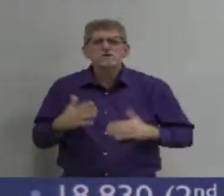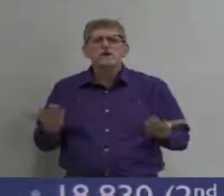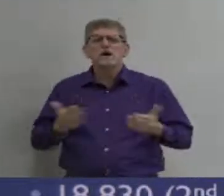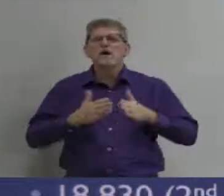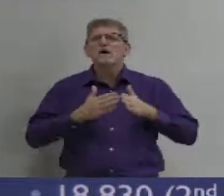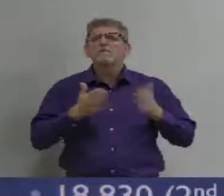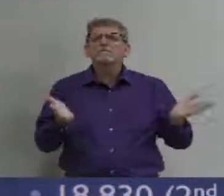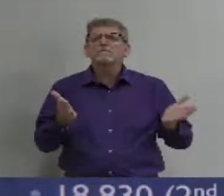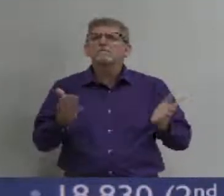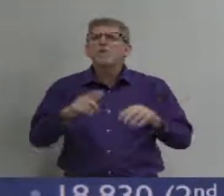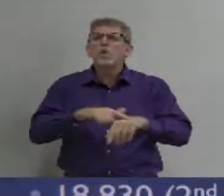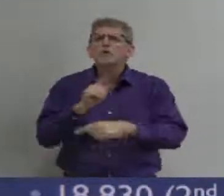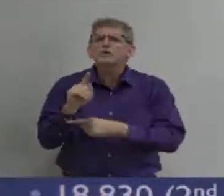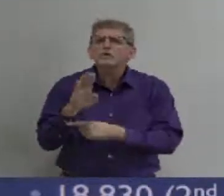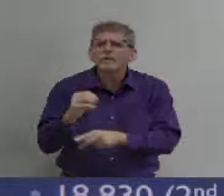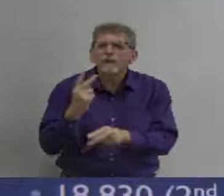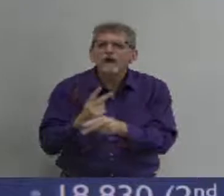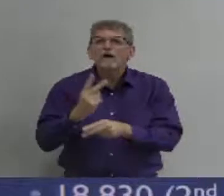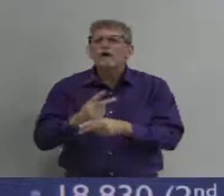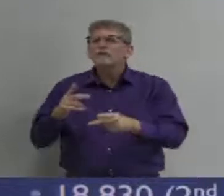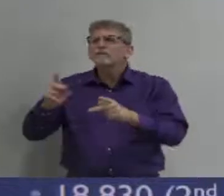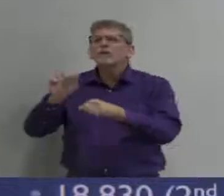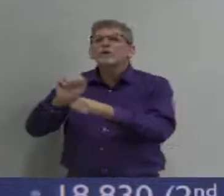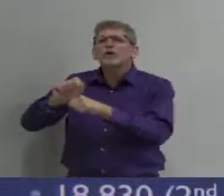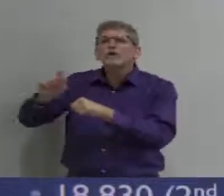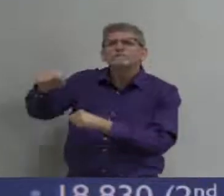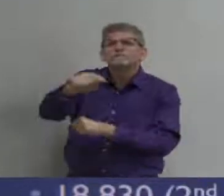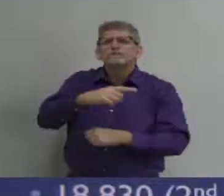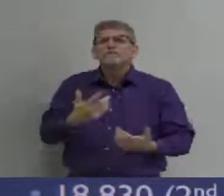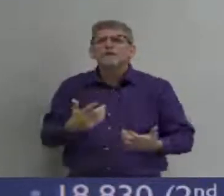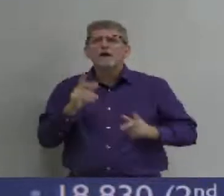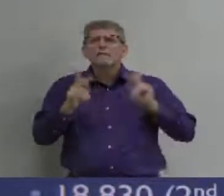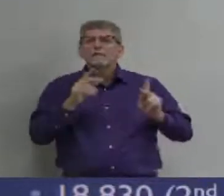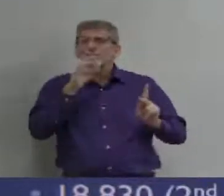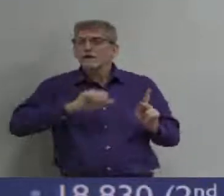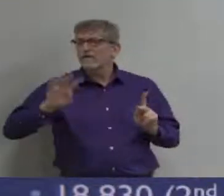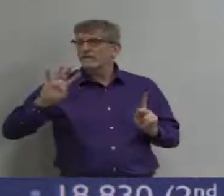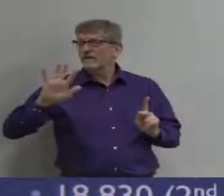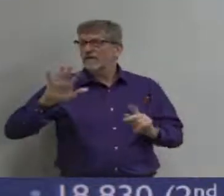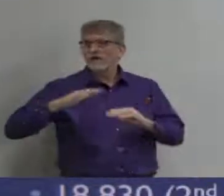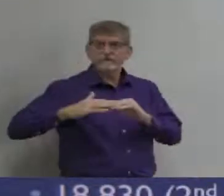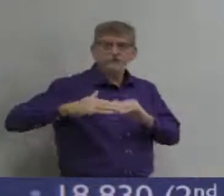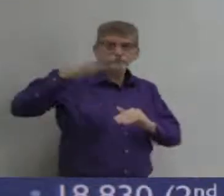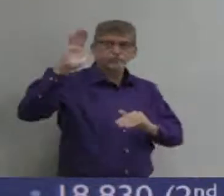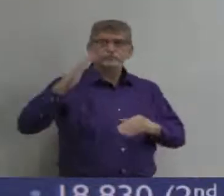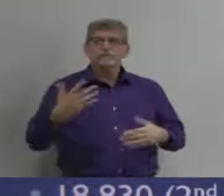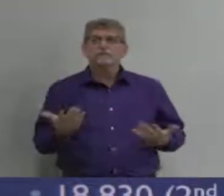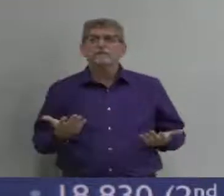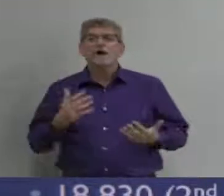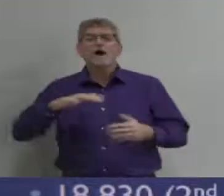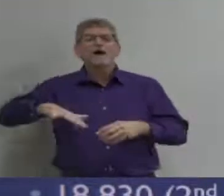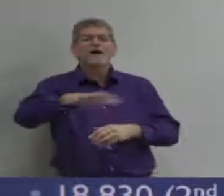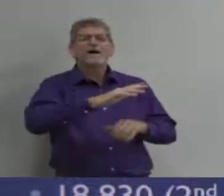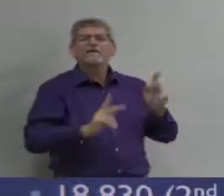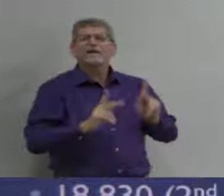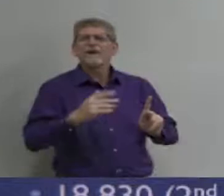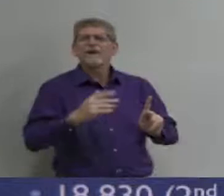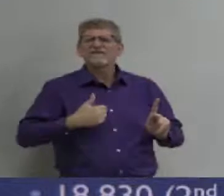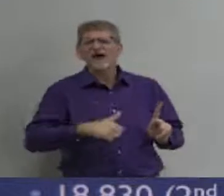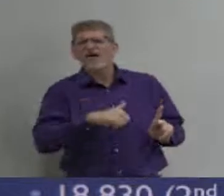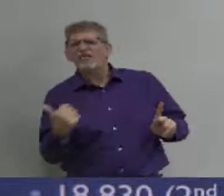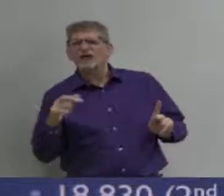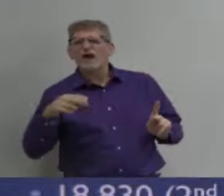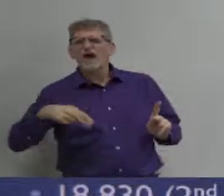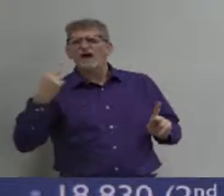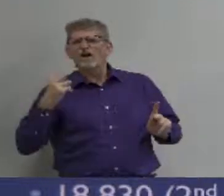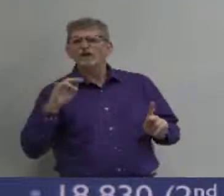facility residents and staff, people ages 45 and older, people with certain high-risk conditions. The full list of